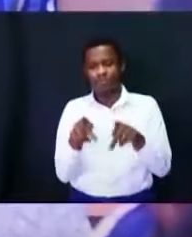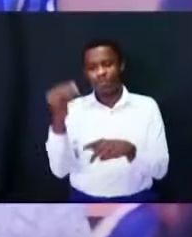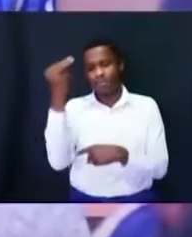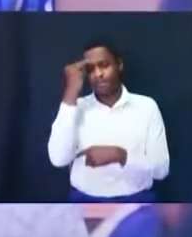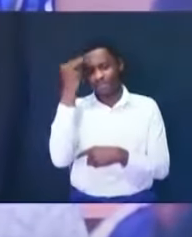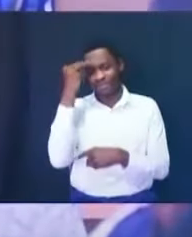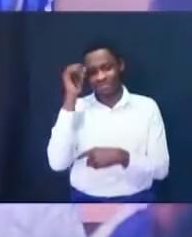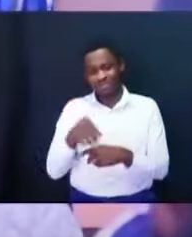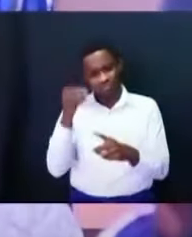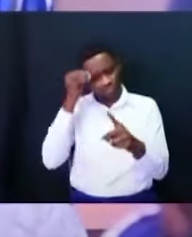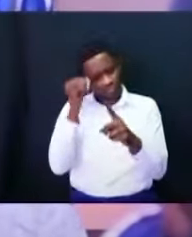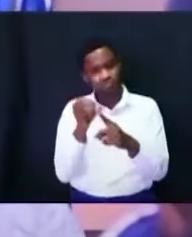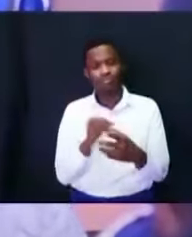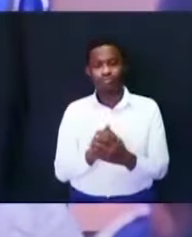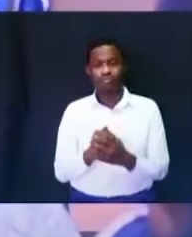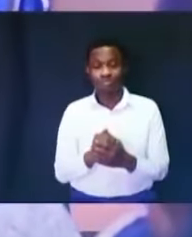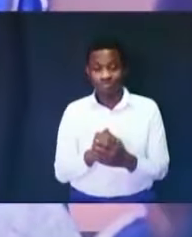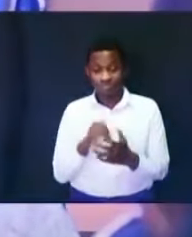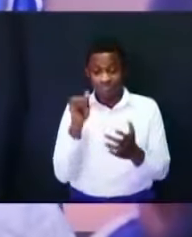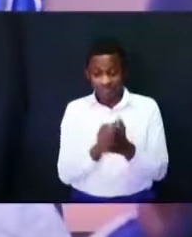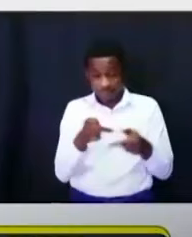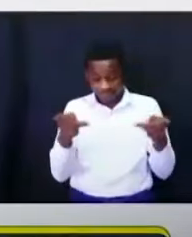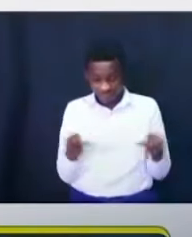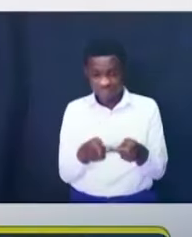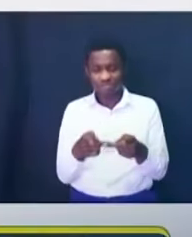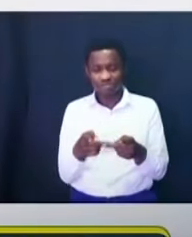humans and the mind has always been the